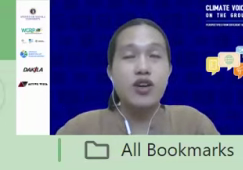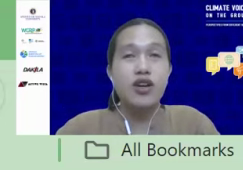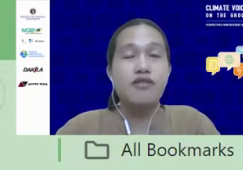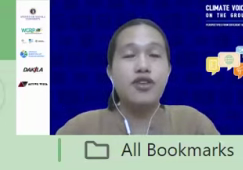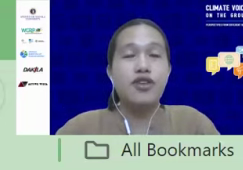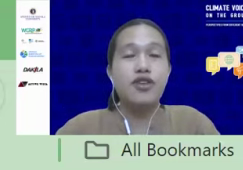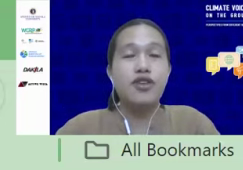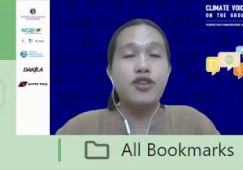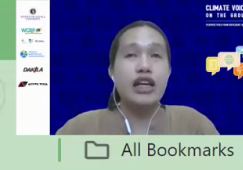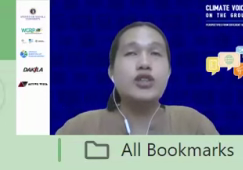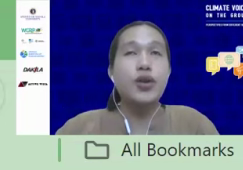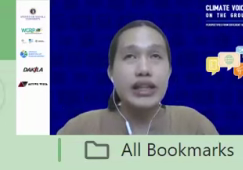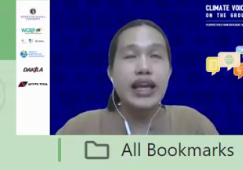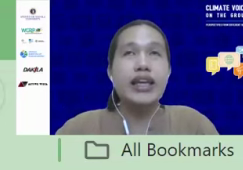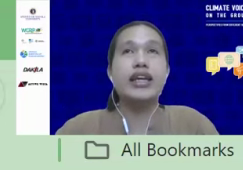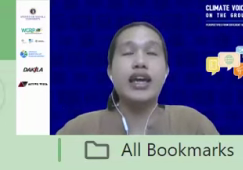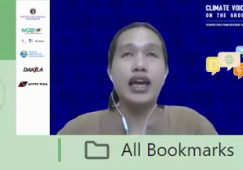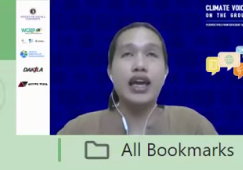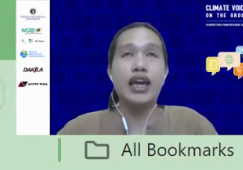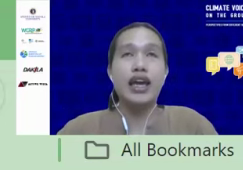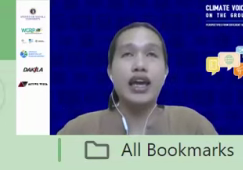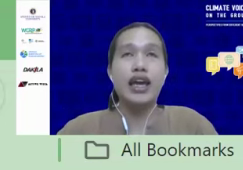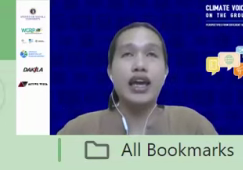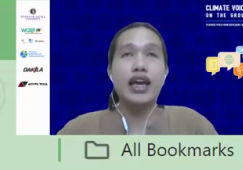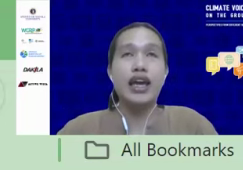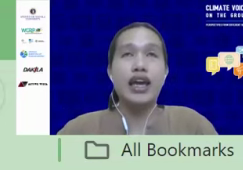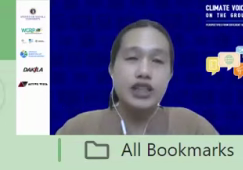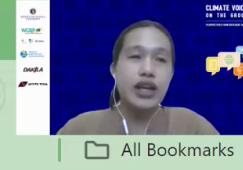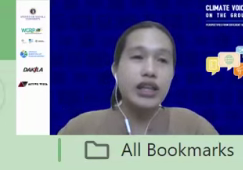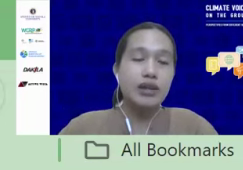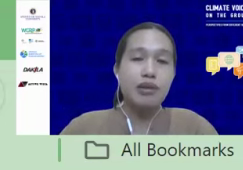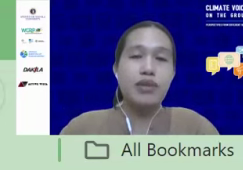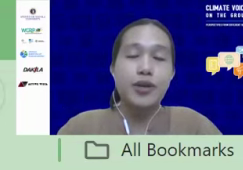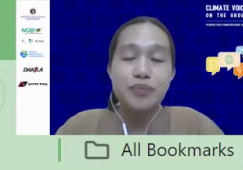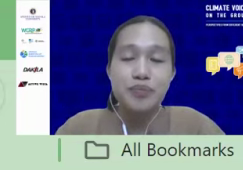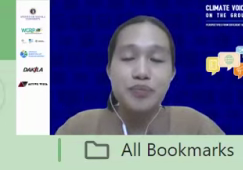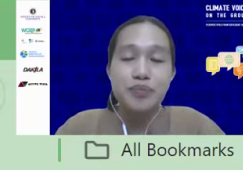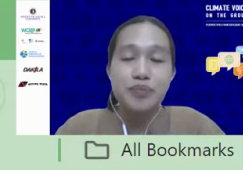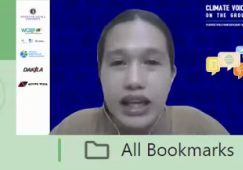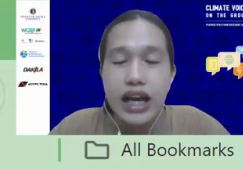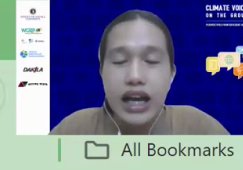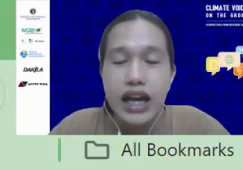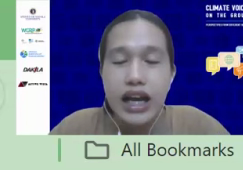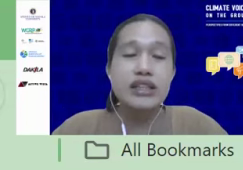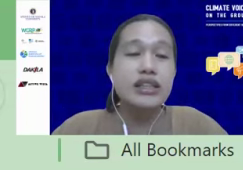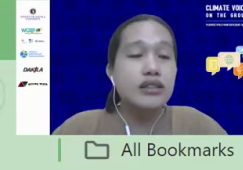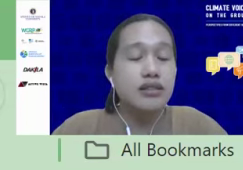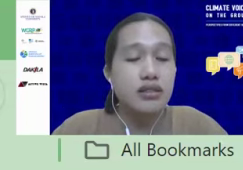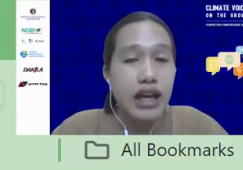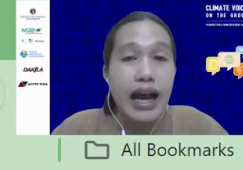a vehicle for storytelling and educating the public.